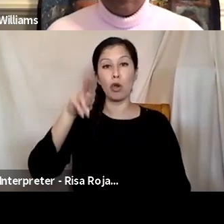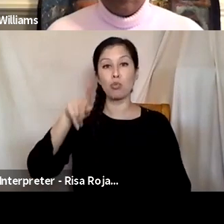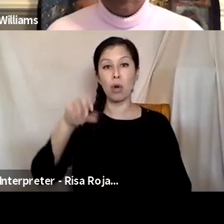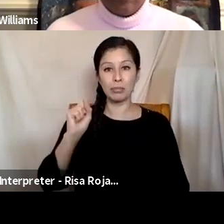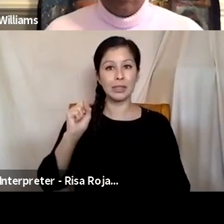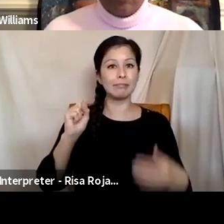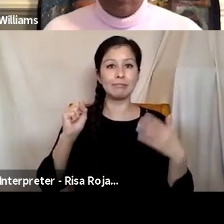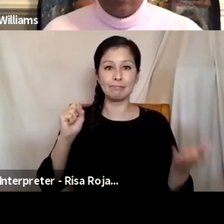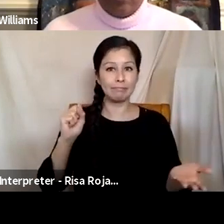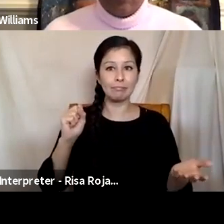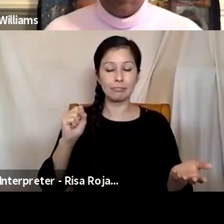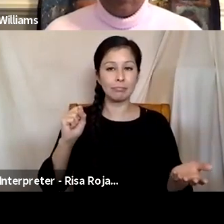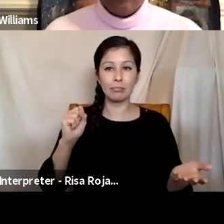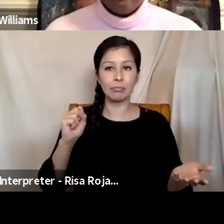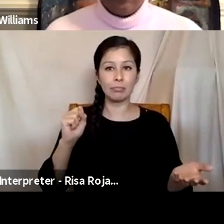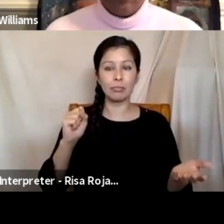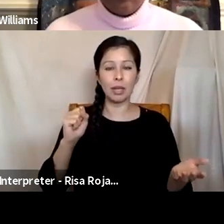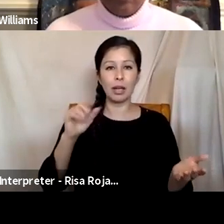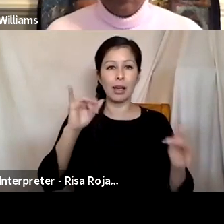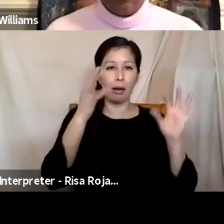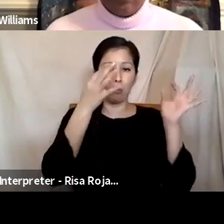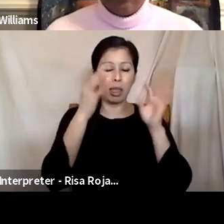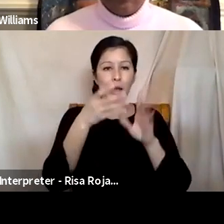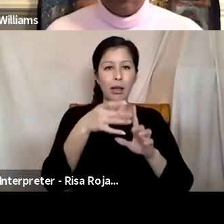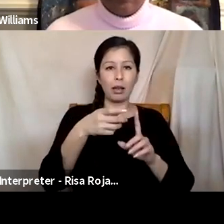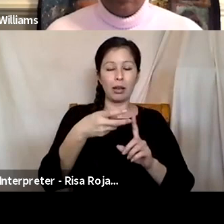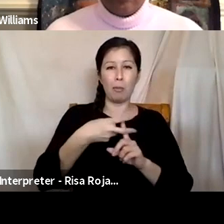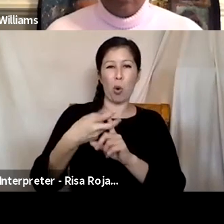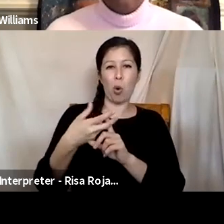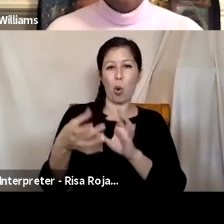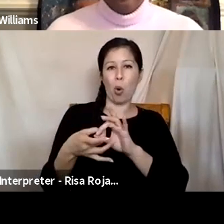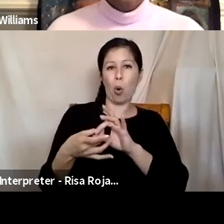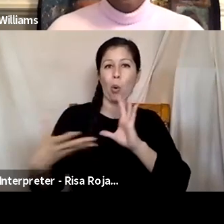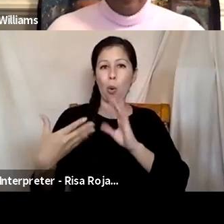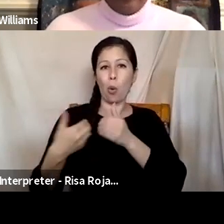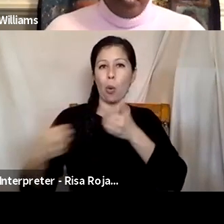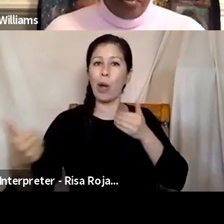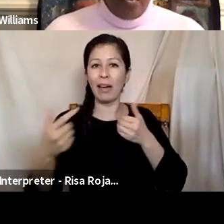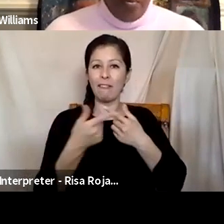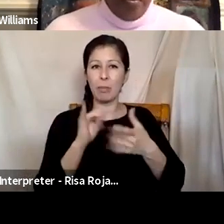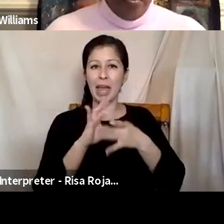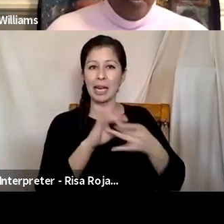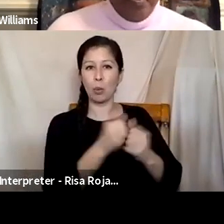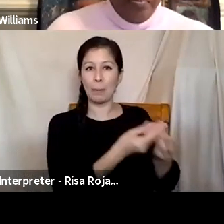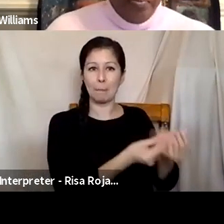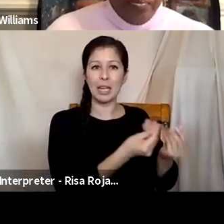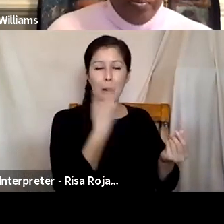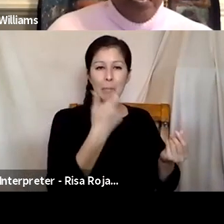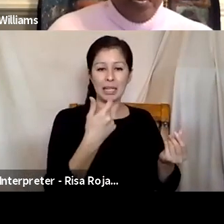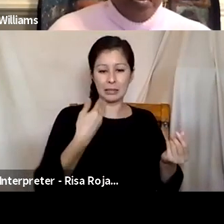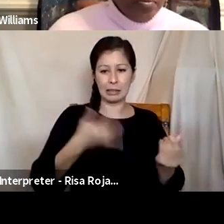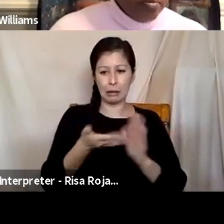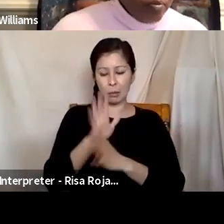props pull them away from the connection to the material because they're worried about